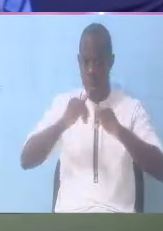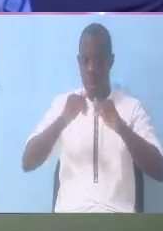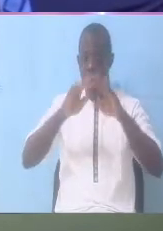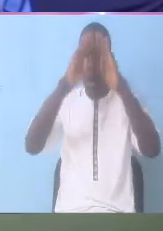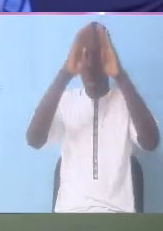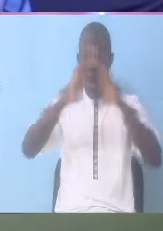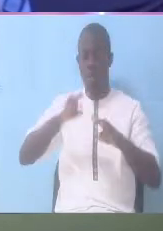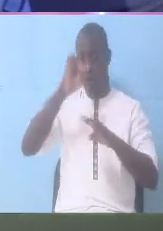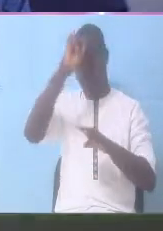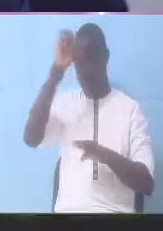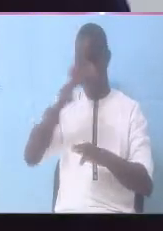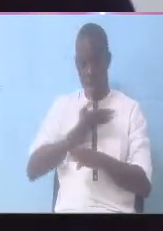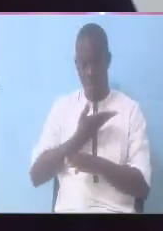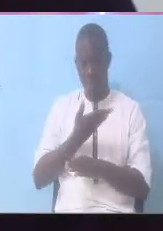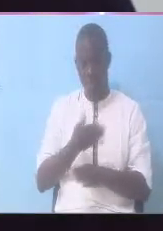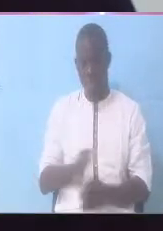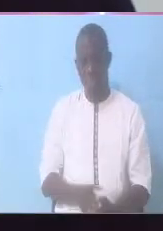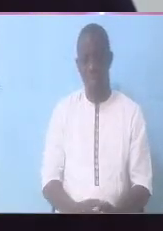where